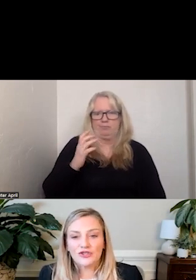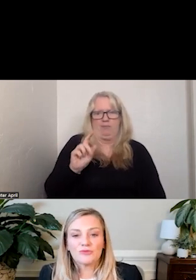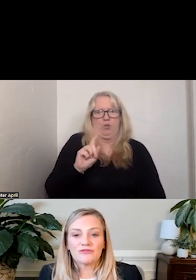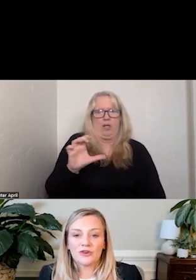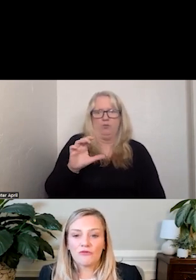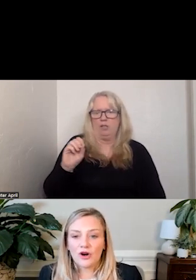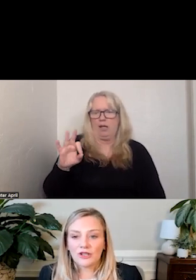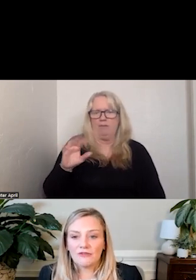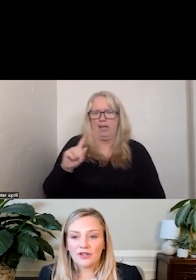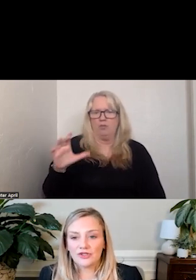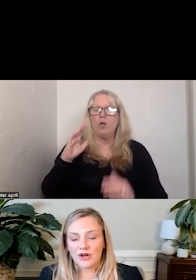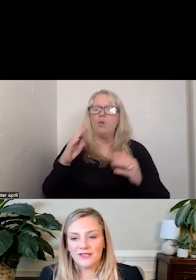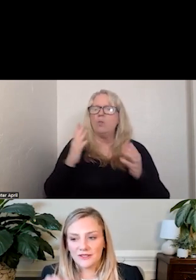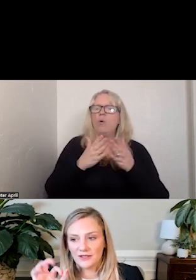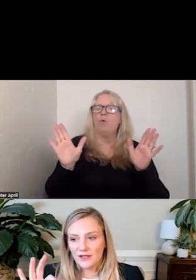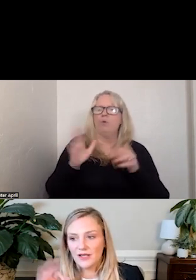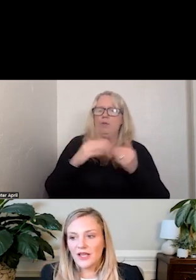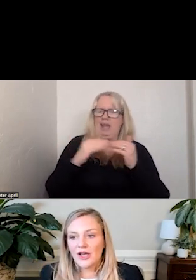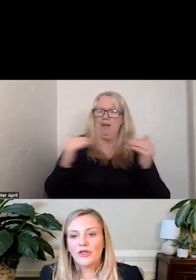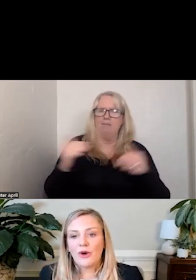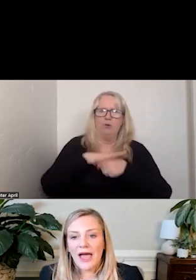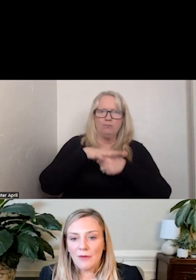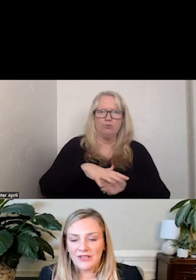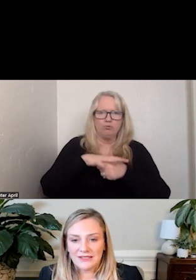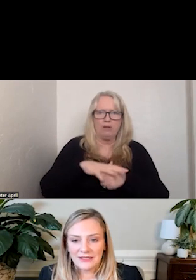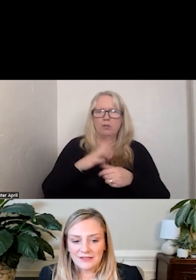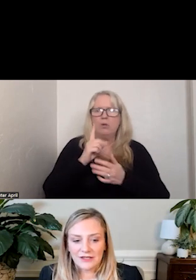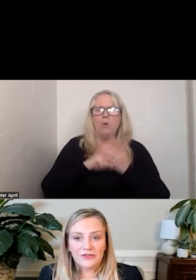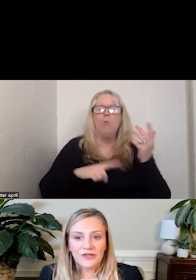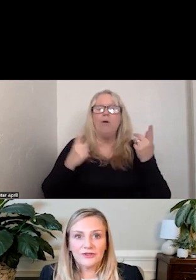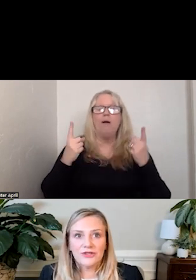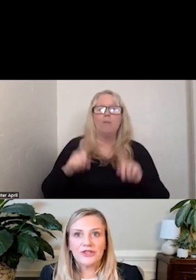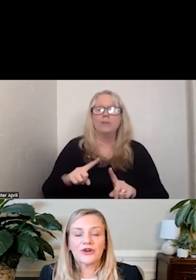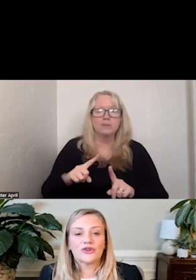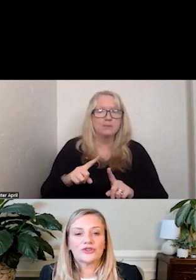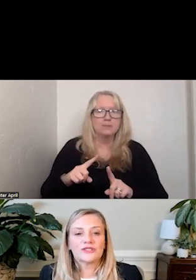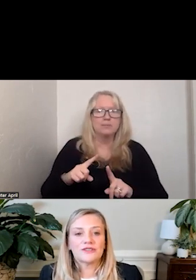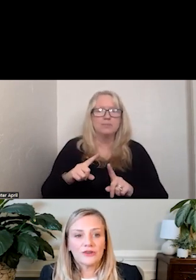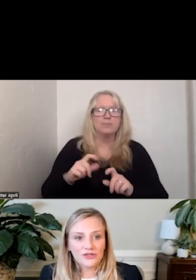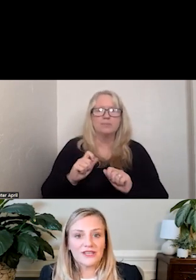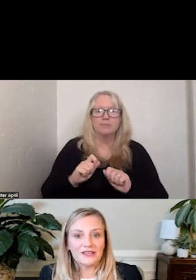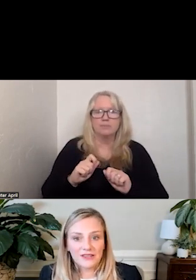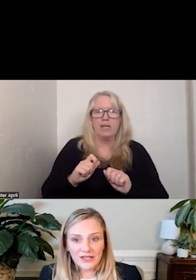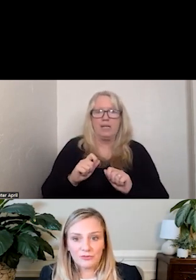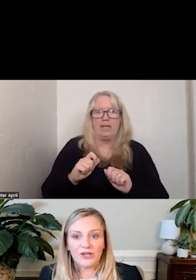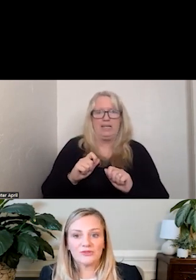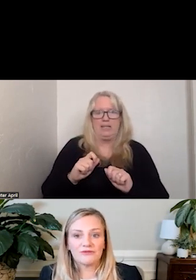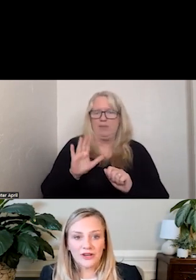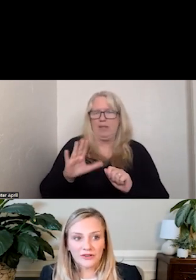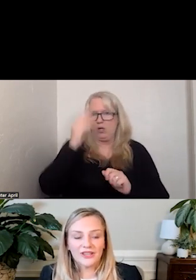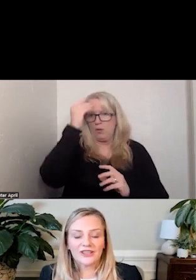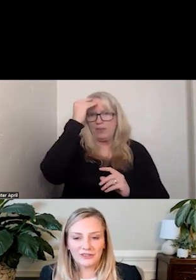in terms of their overall level of stress, what happens is their difficulty in thinking